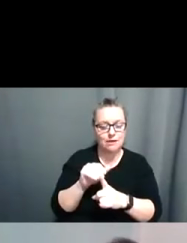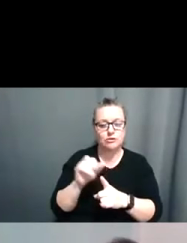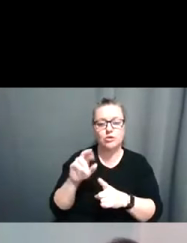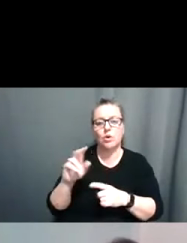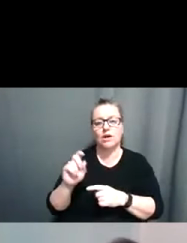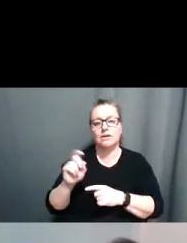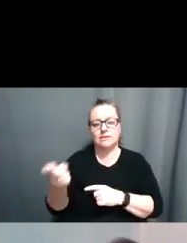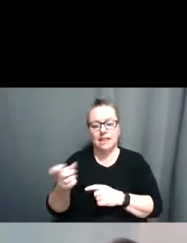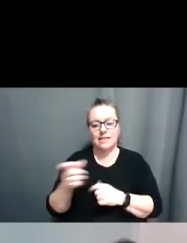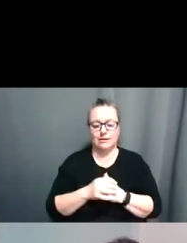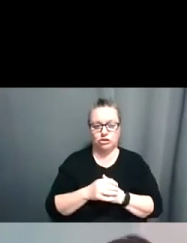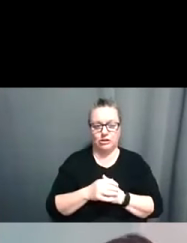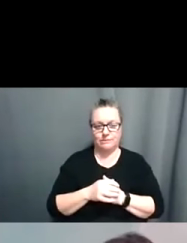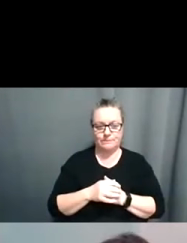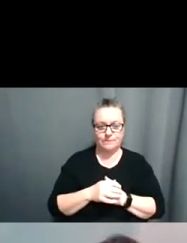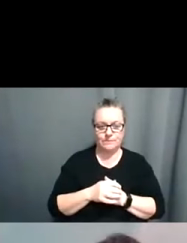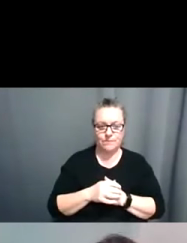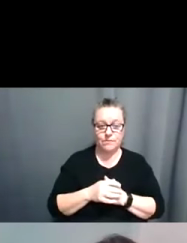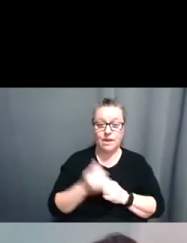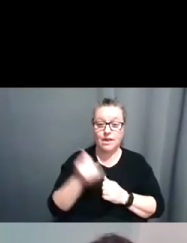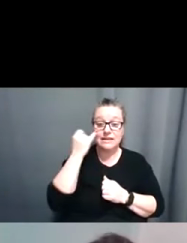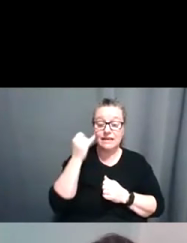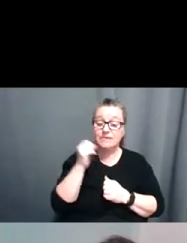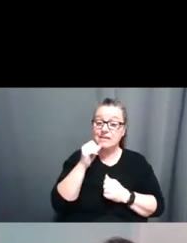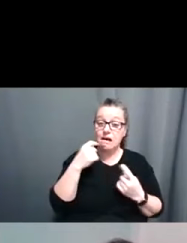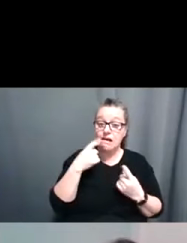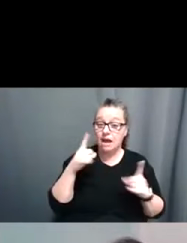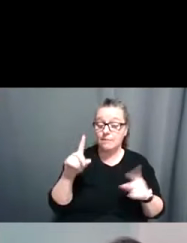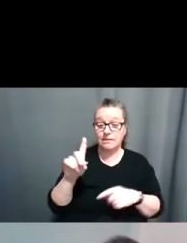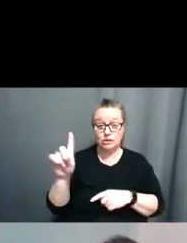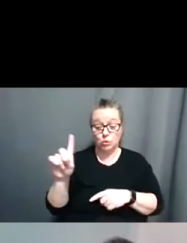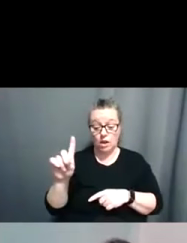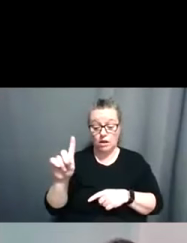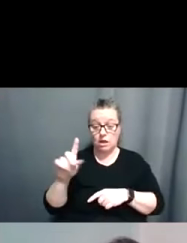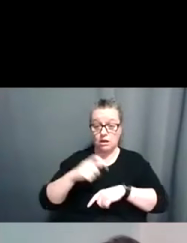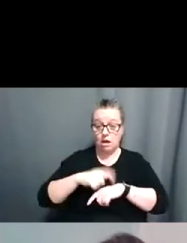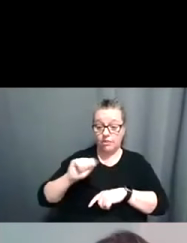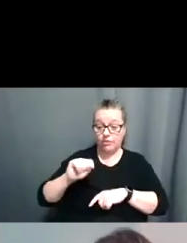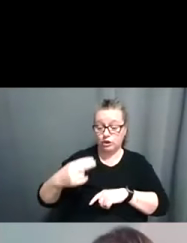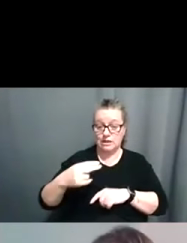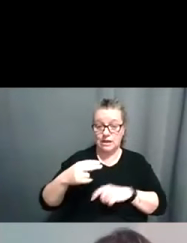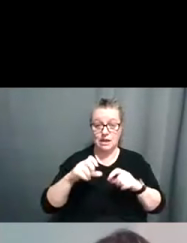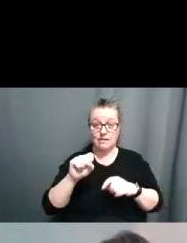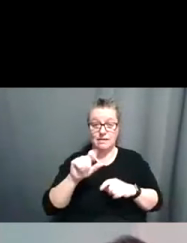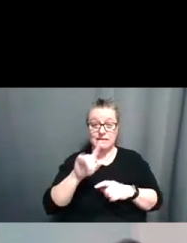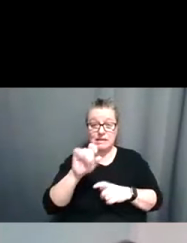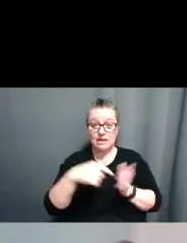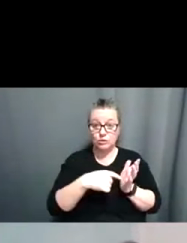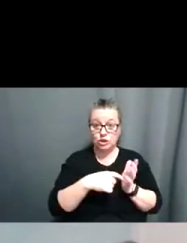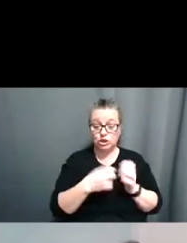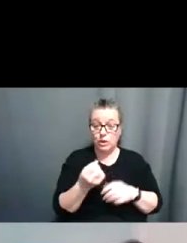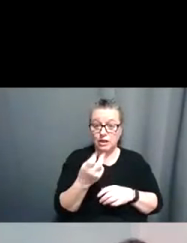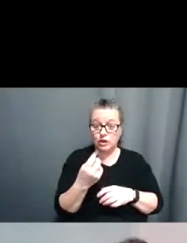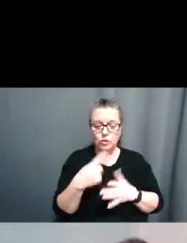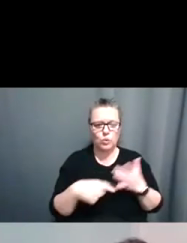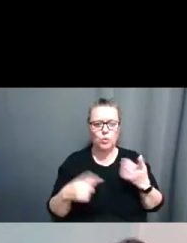log. How about if they don't come through? It's 1 p.m. on Thursday. The slides were due at noon. What happens next? Do you send an email